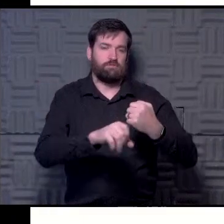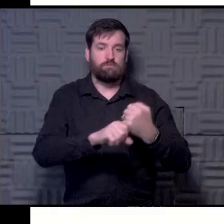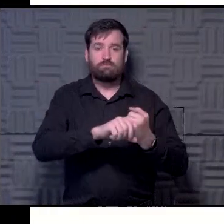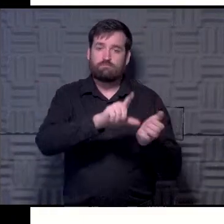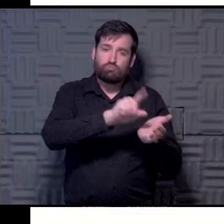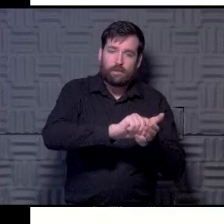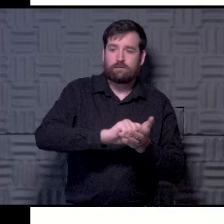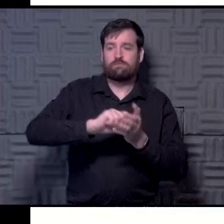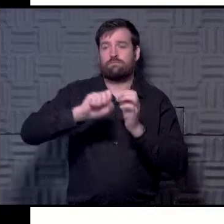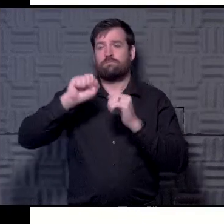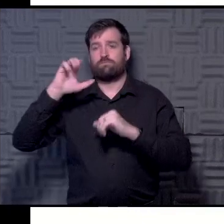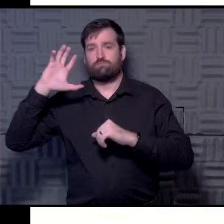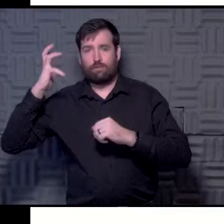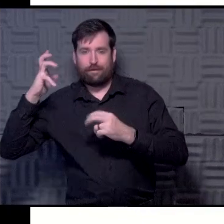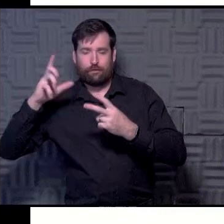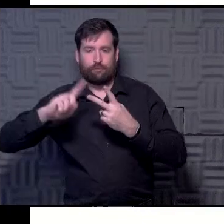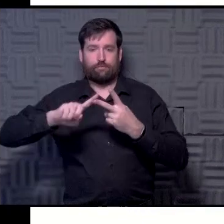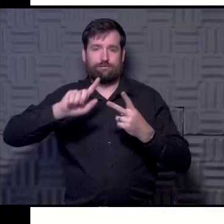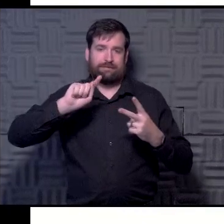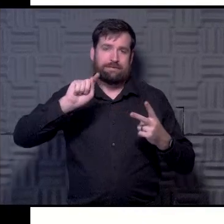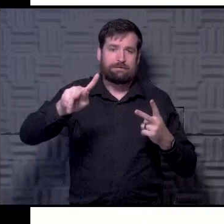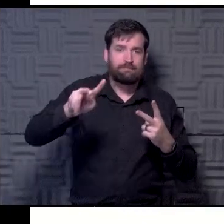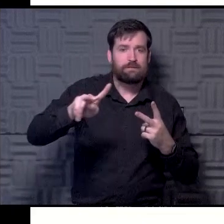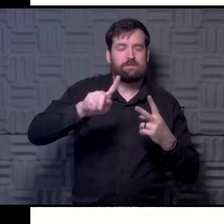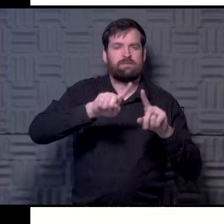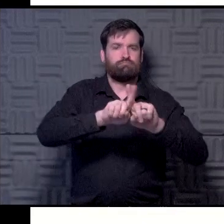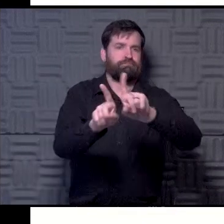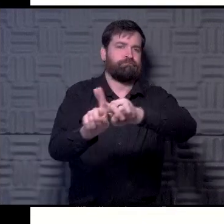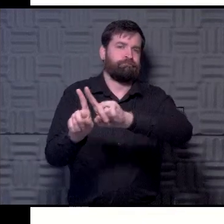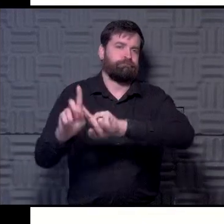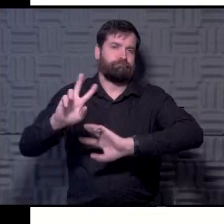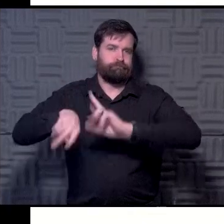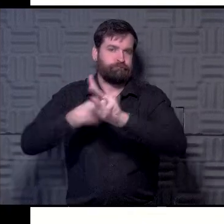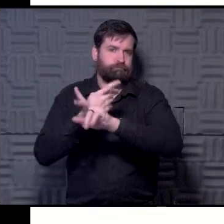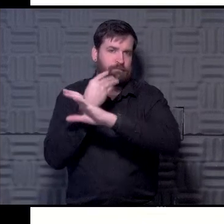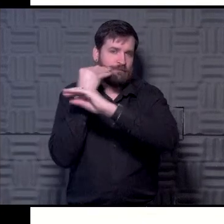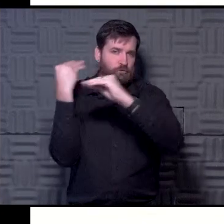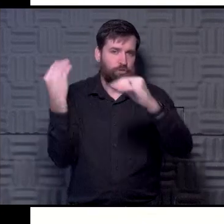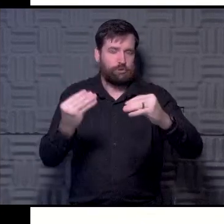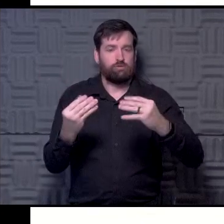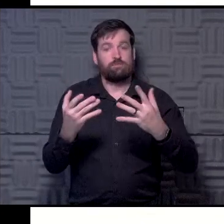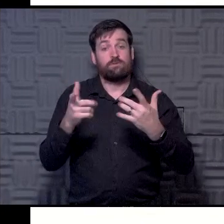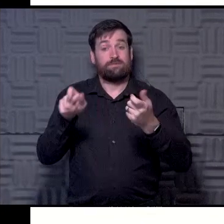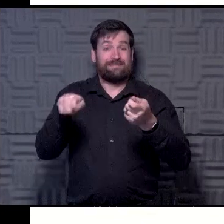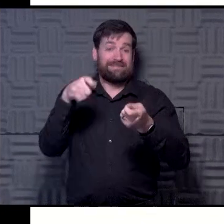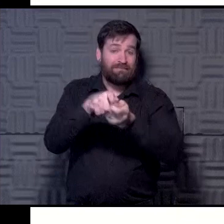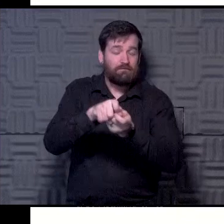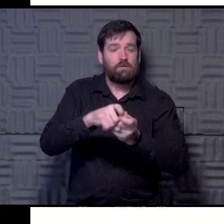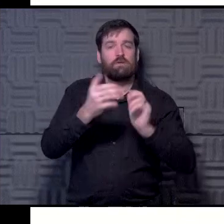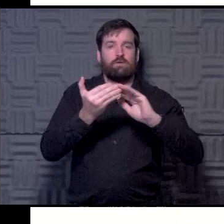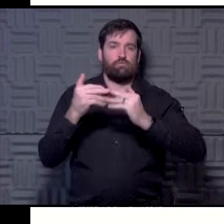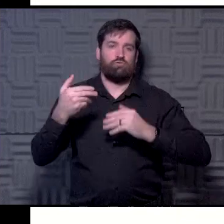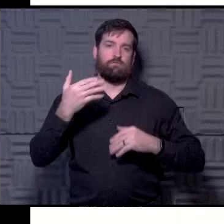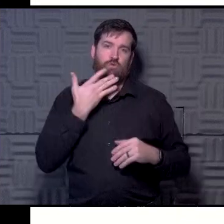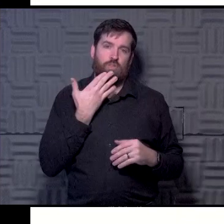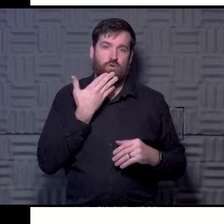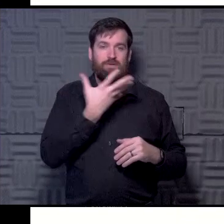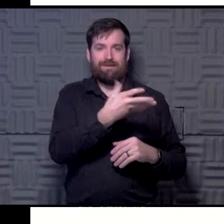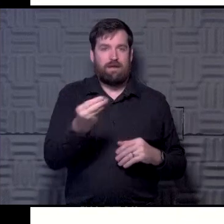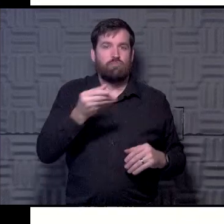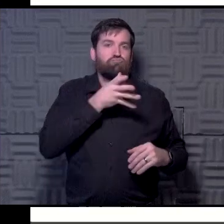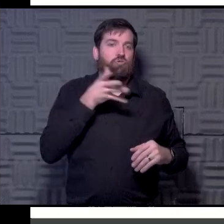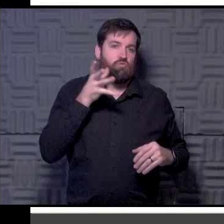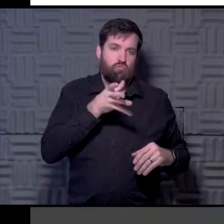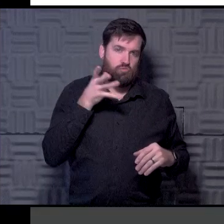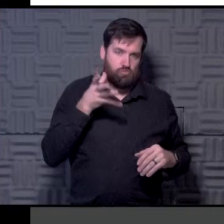radio, television, regarding education, specifically to communities of color and our rural